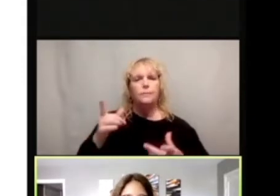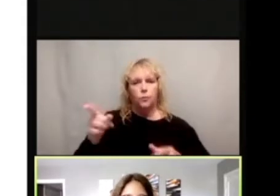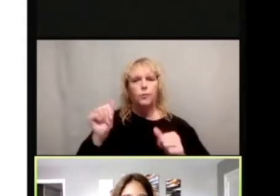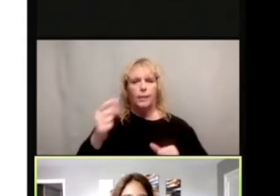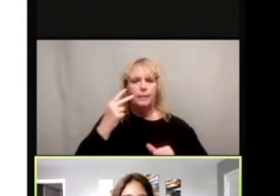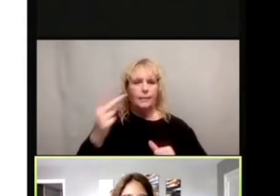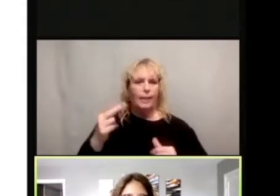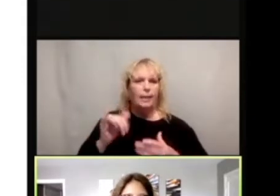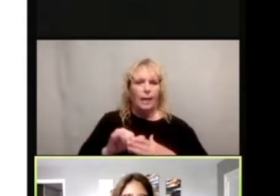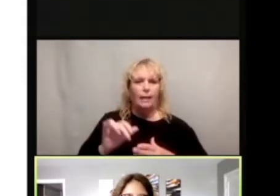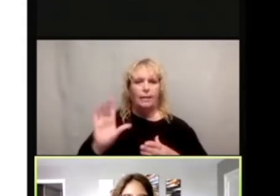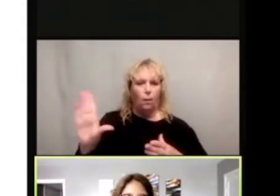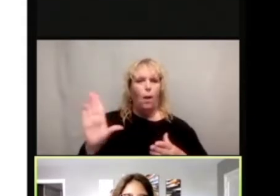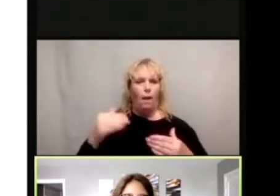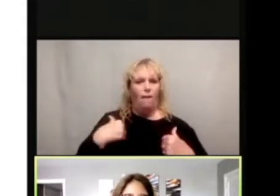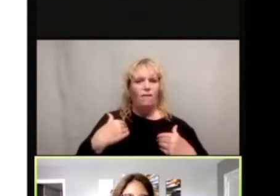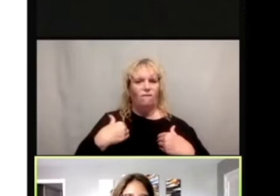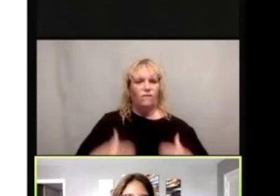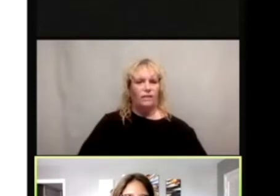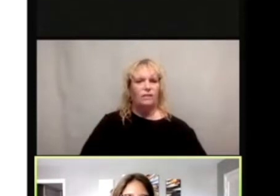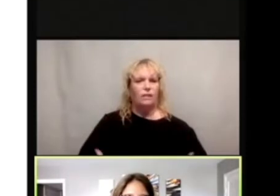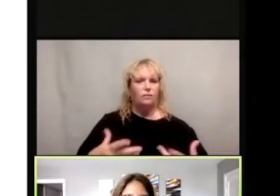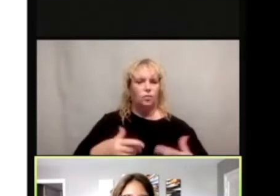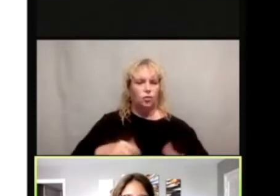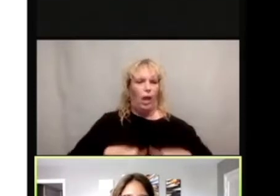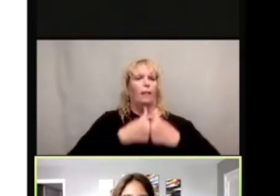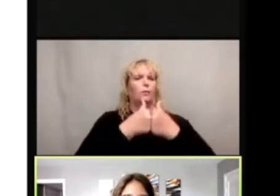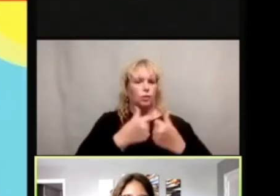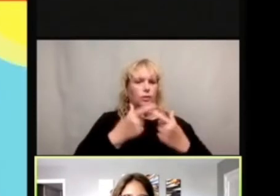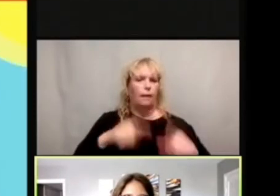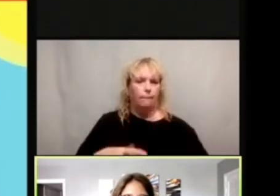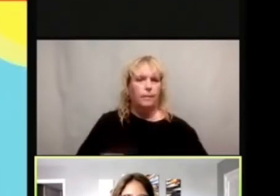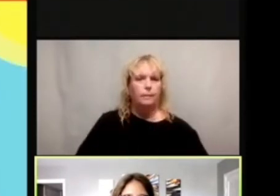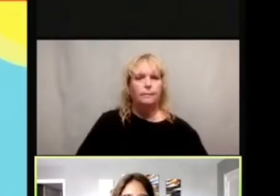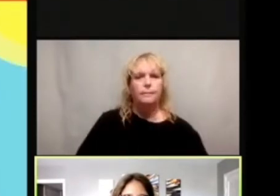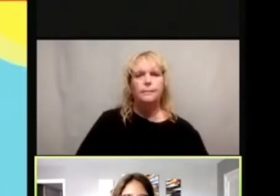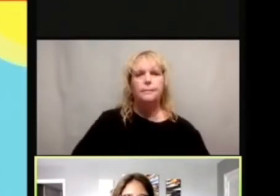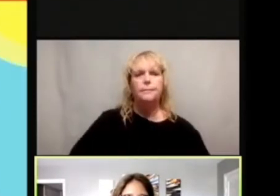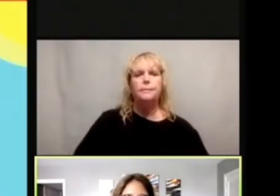mental health challenges. Next slide, please.